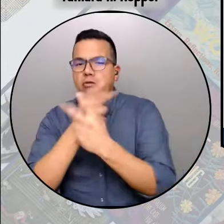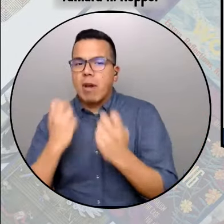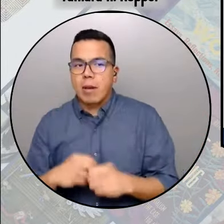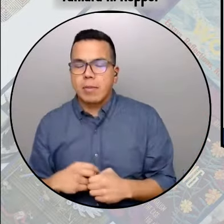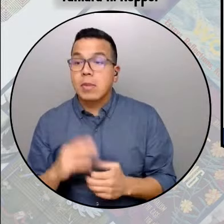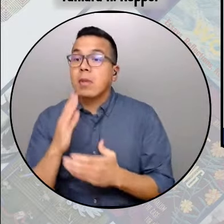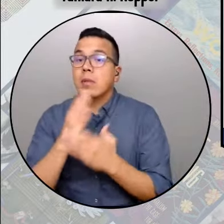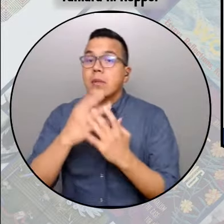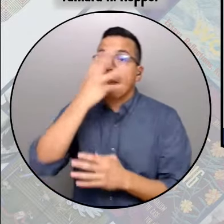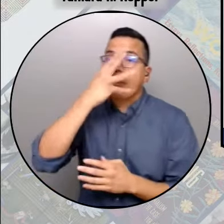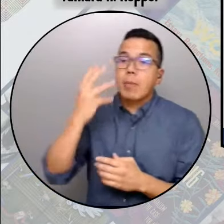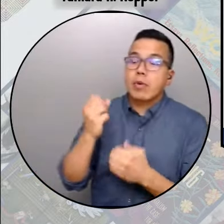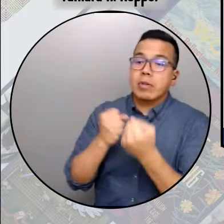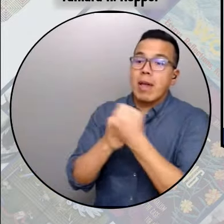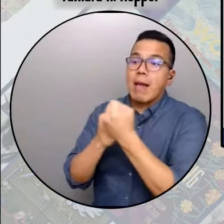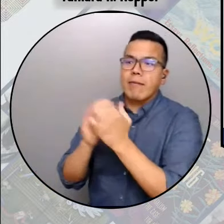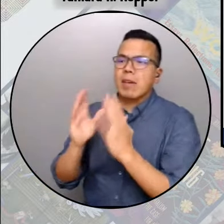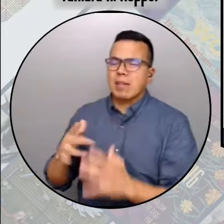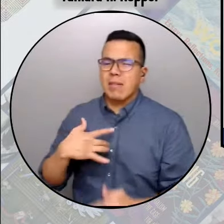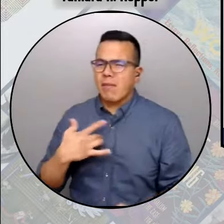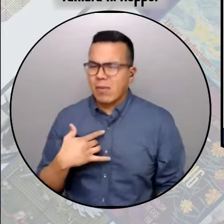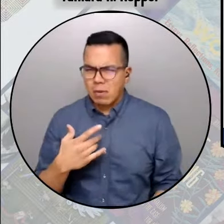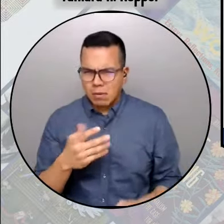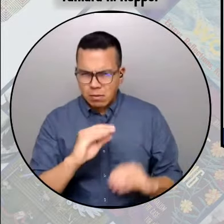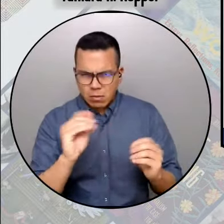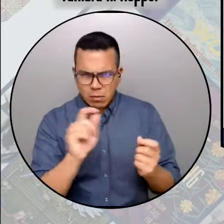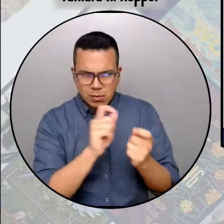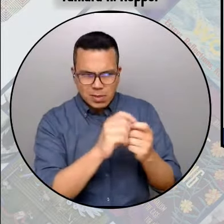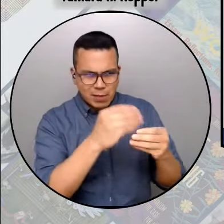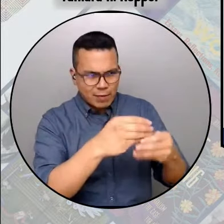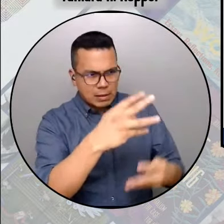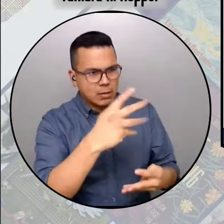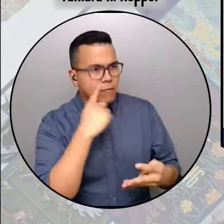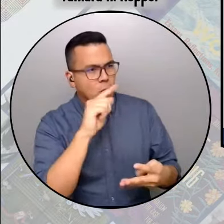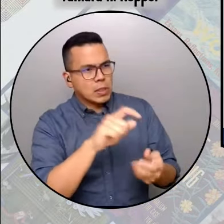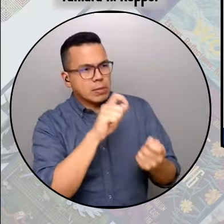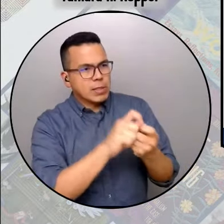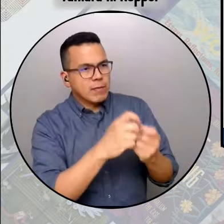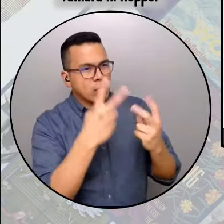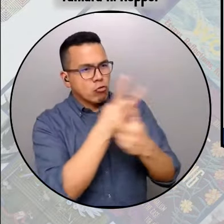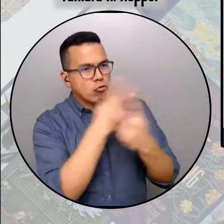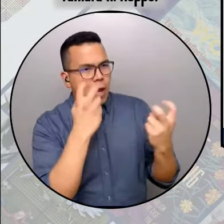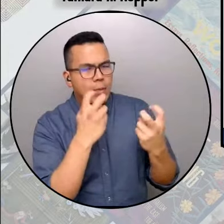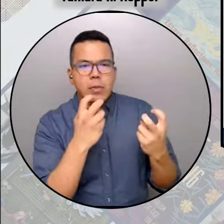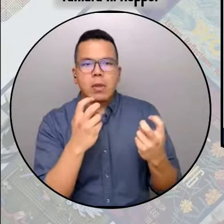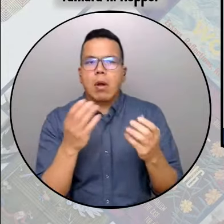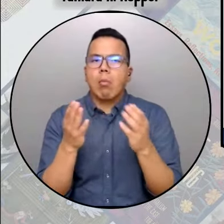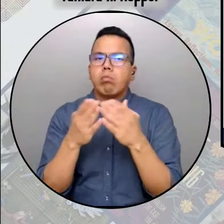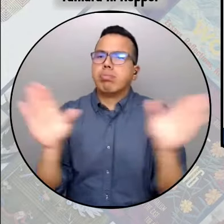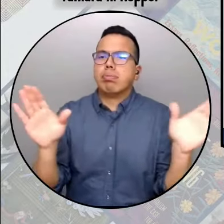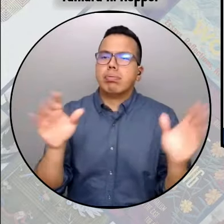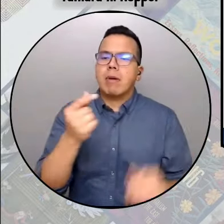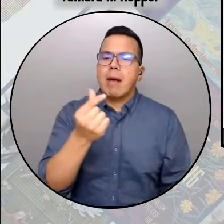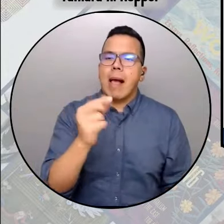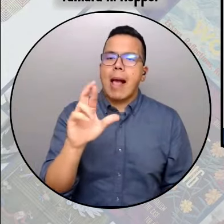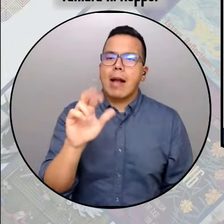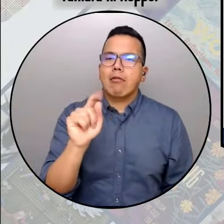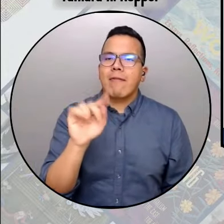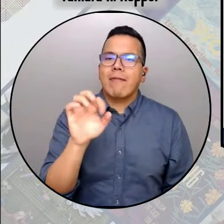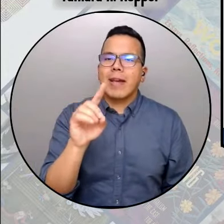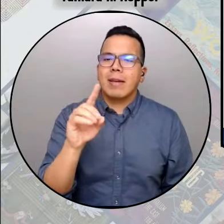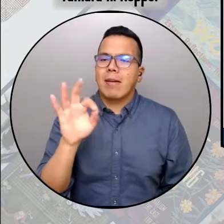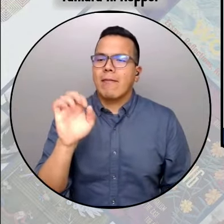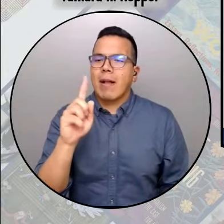about sometimes, is there's not just a list that says you'll be deported for these crimes, it's aggravated felony, and then we'll decide what crimes are